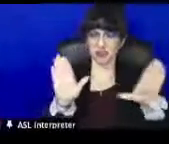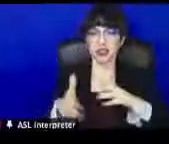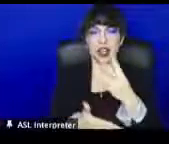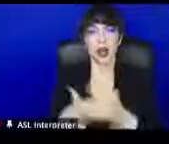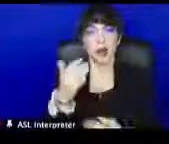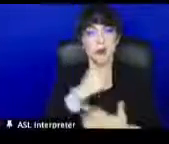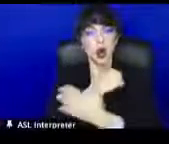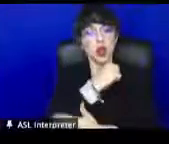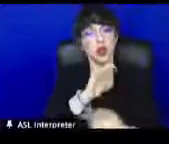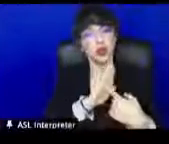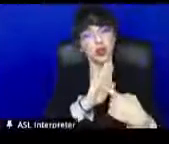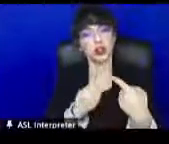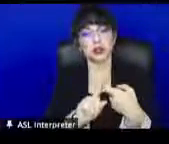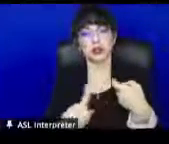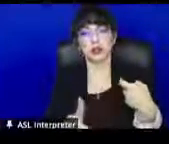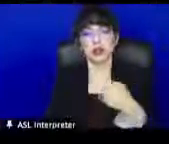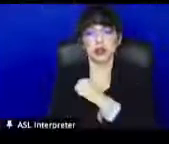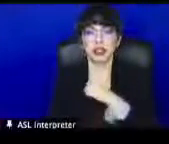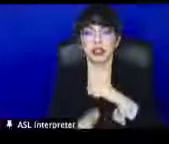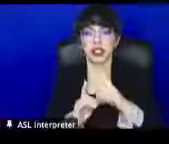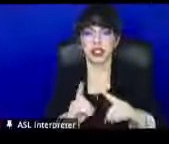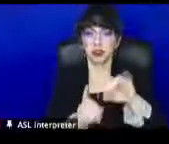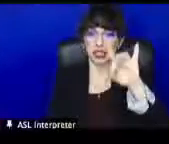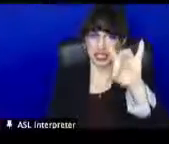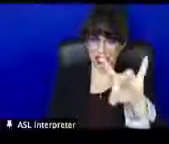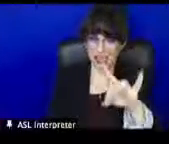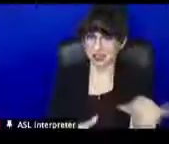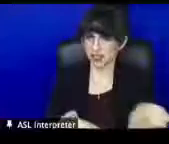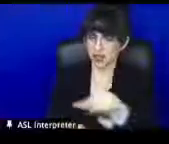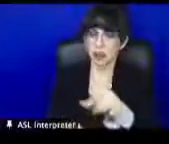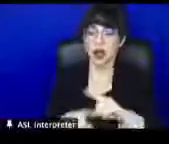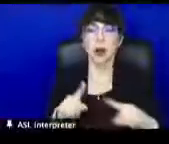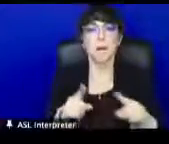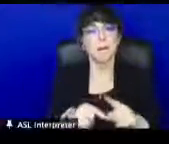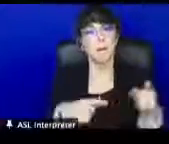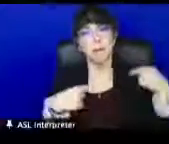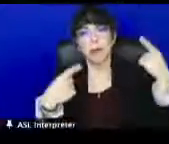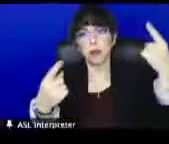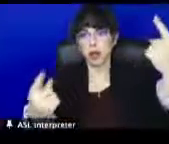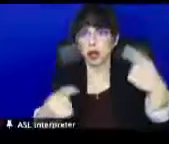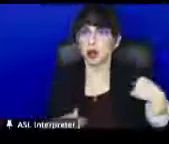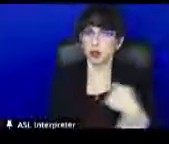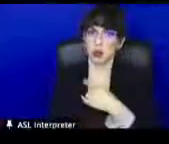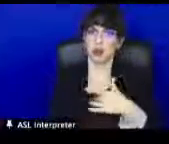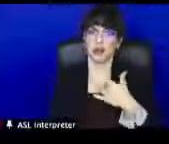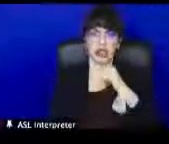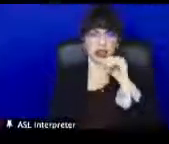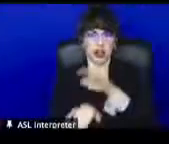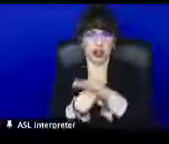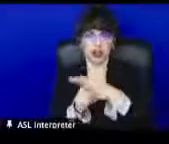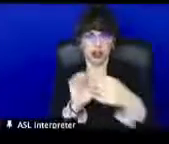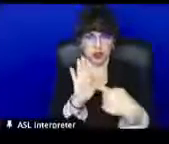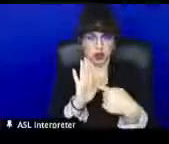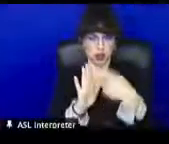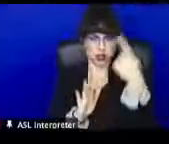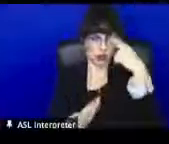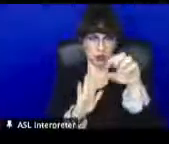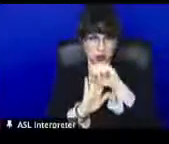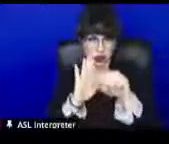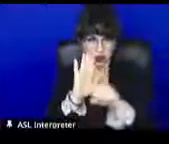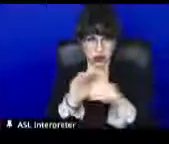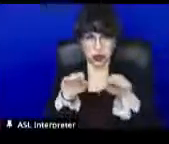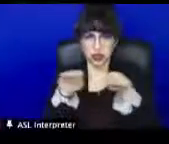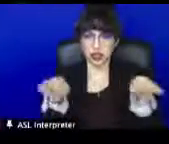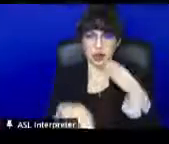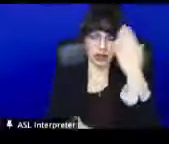represented by California Senate District 8. Historically, our constituents in both counties have felt underrepresented at the state level, largely due to our